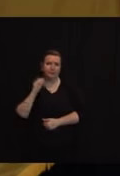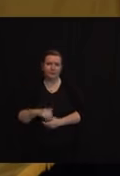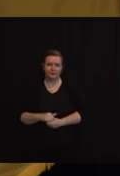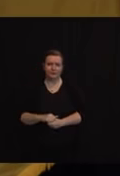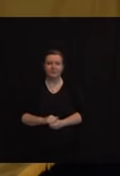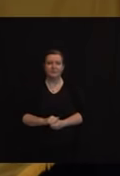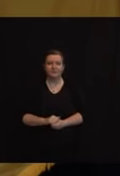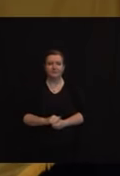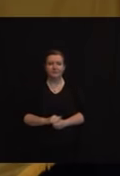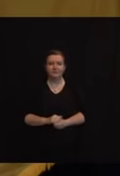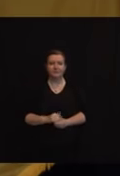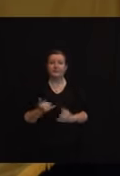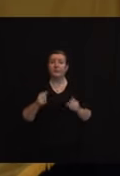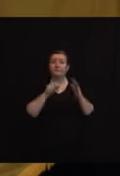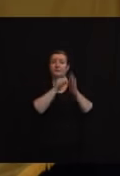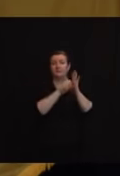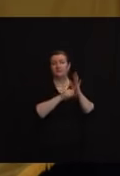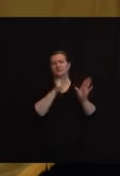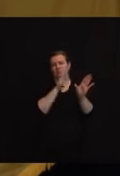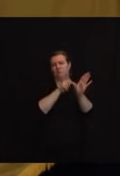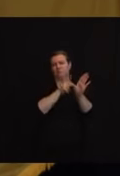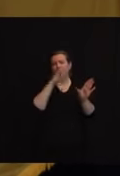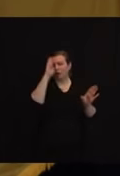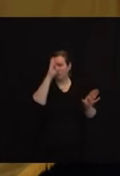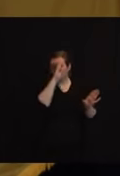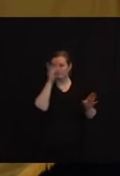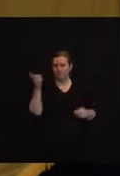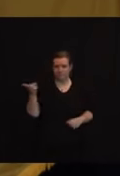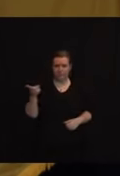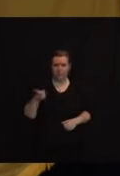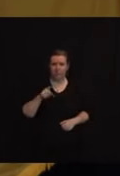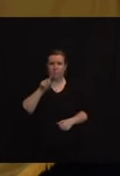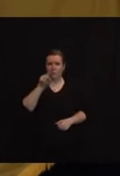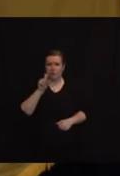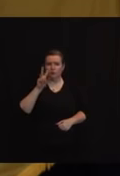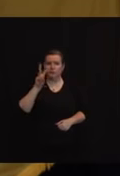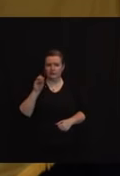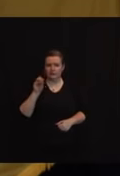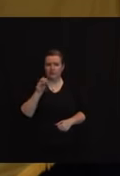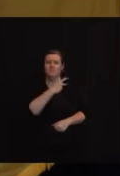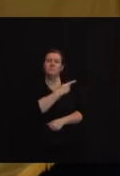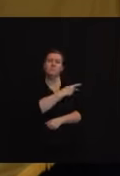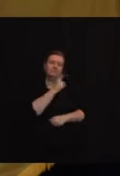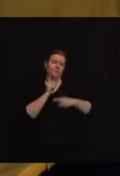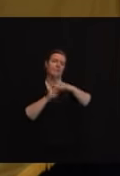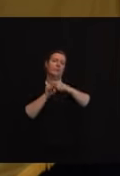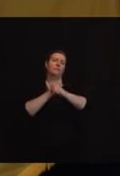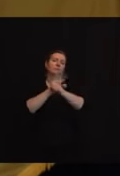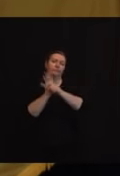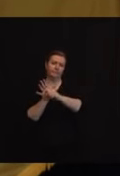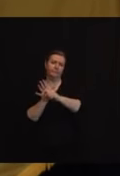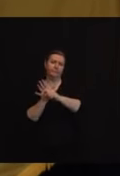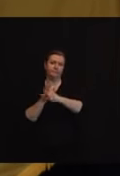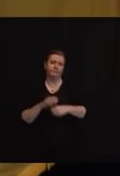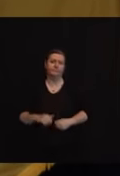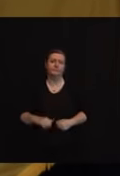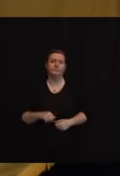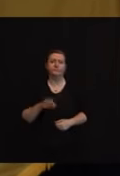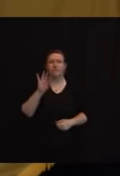At our state psychiatric hospitals, 160 patients have tested positive, and there have been 9 deaths among